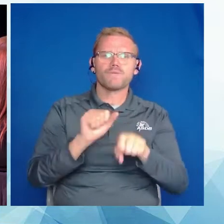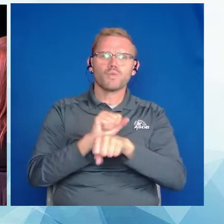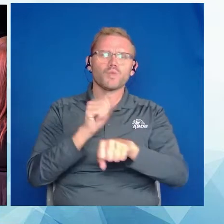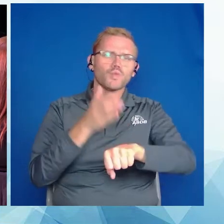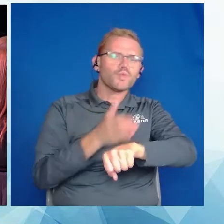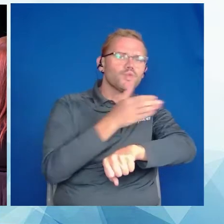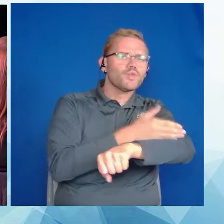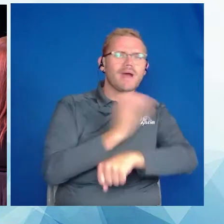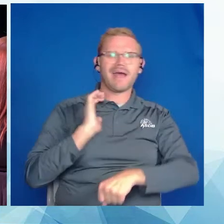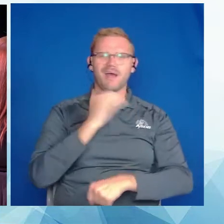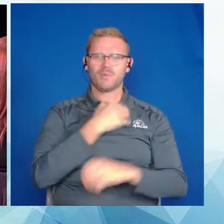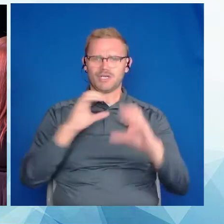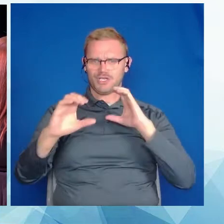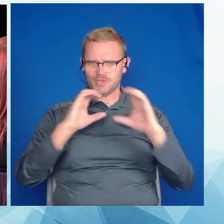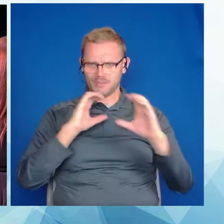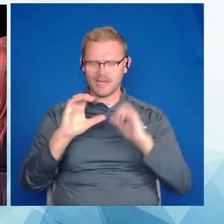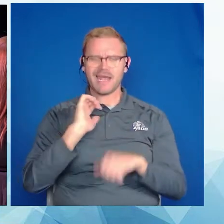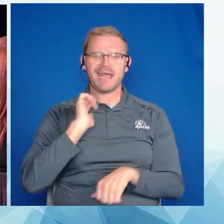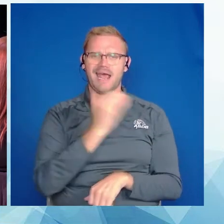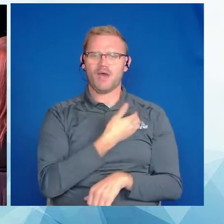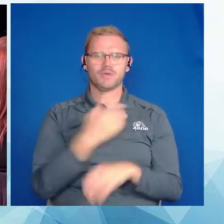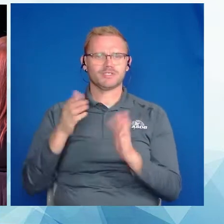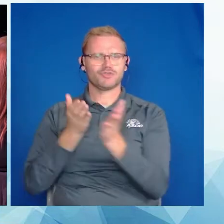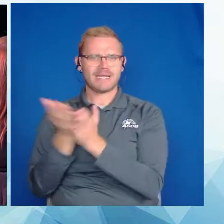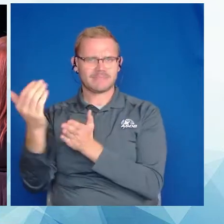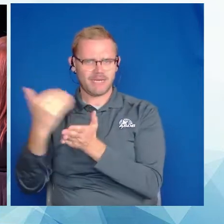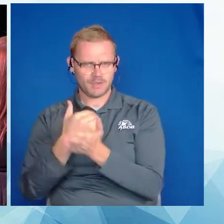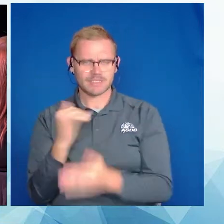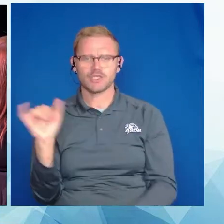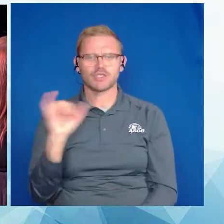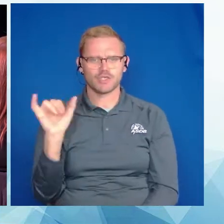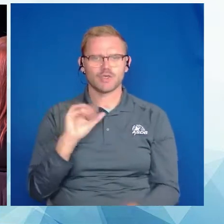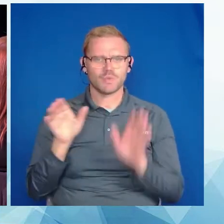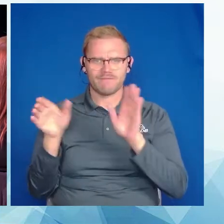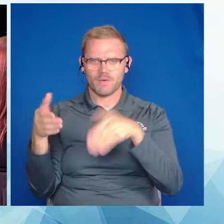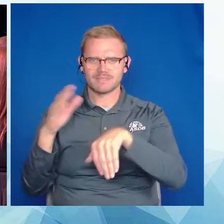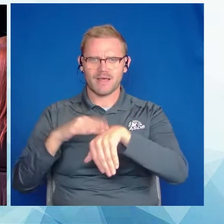our communication and our transparency.